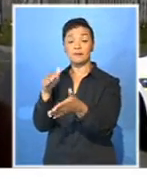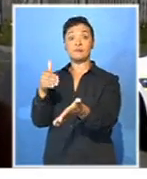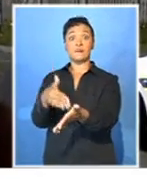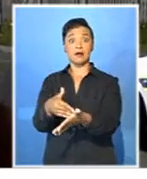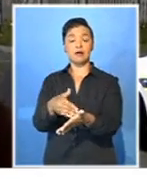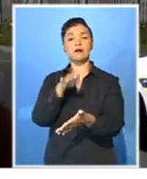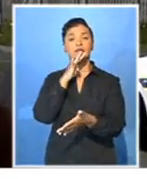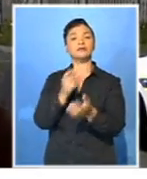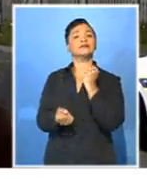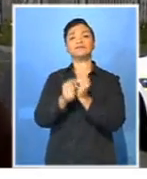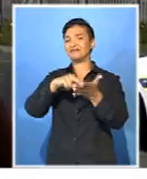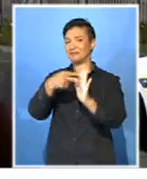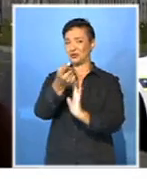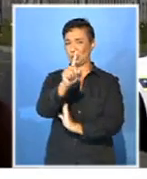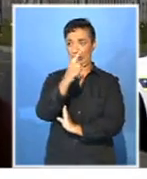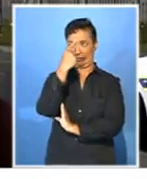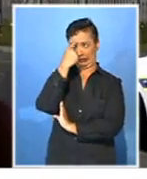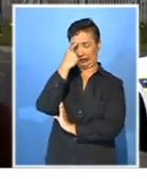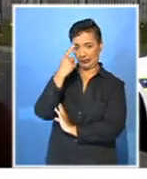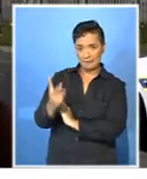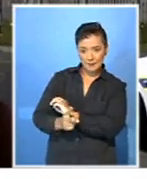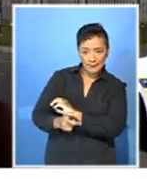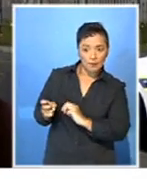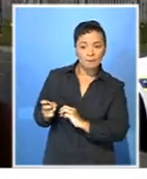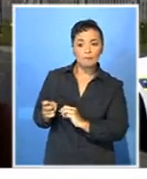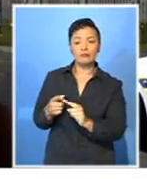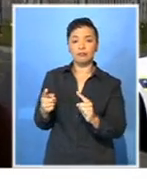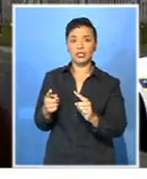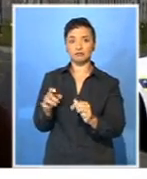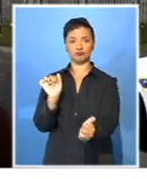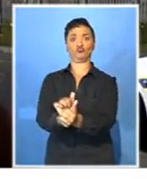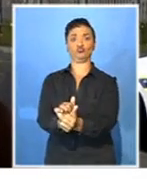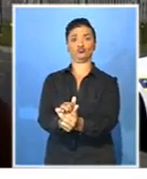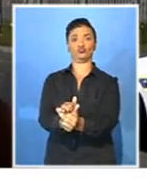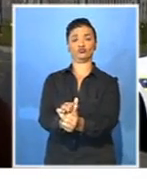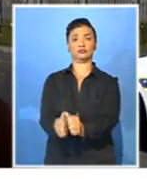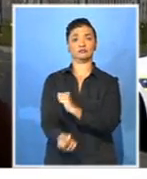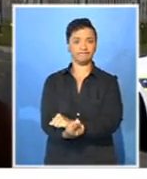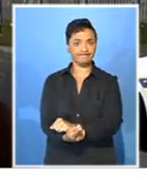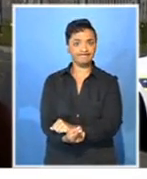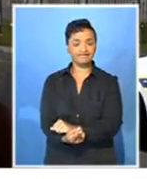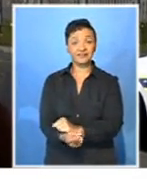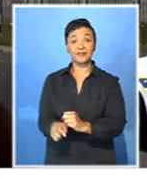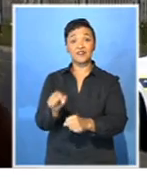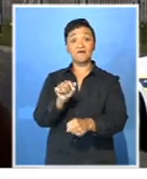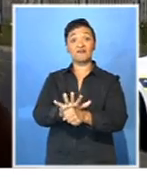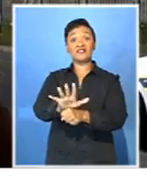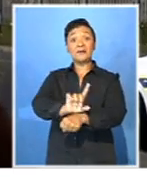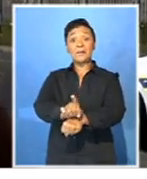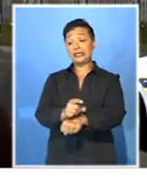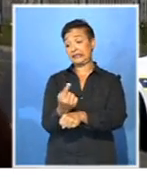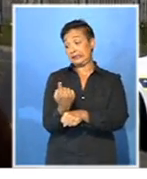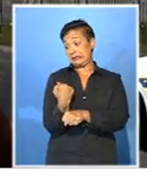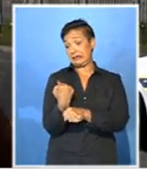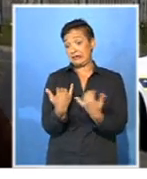was supposed to be an armed robbery, we think, quickly turned into a hostage situation. And about 15 minutes ago,